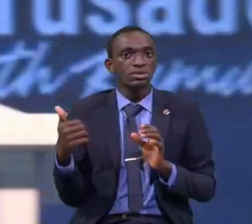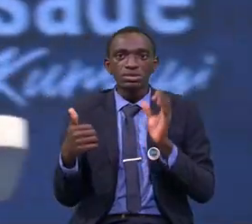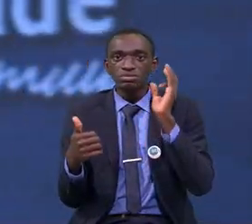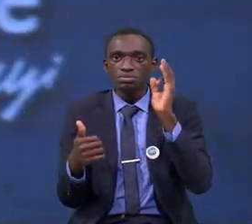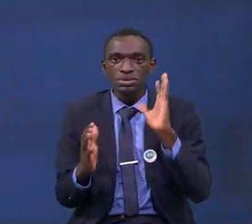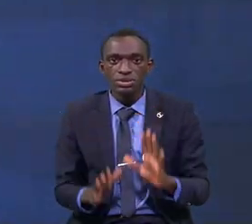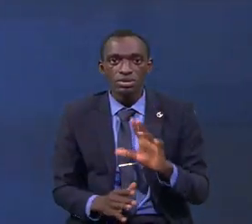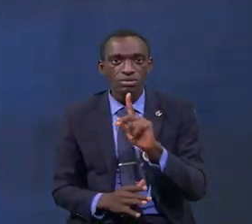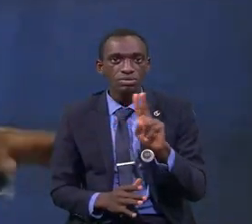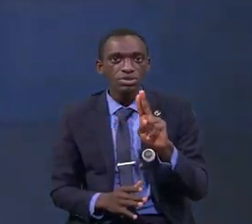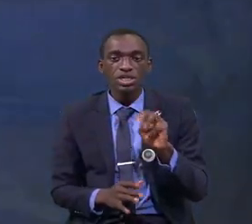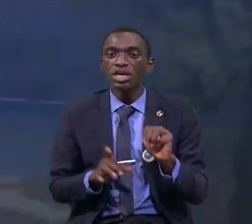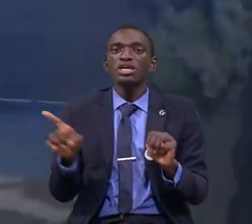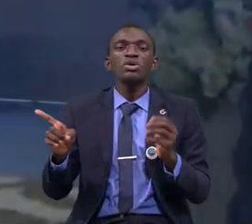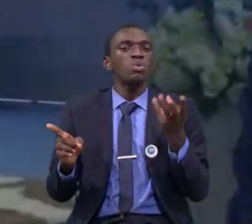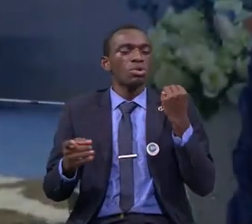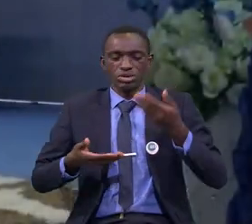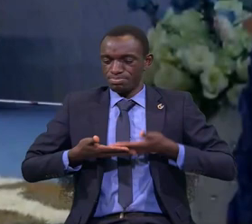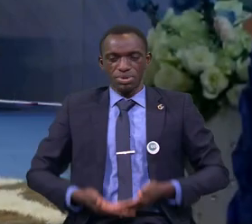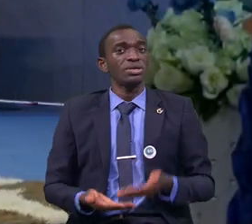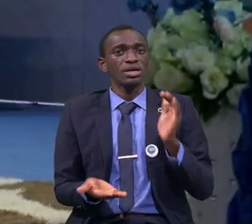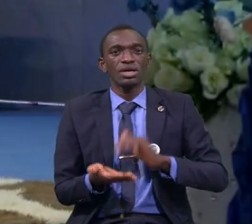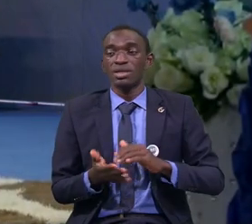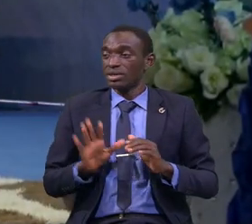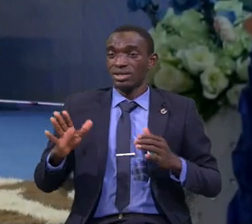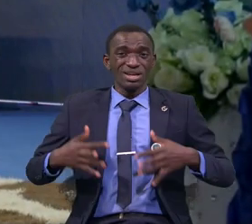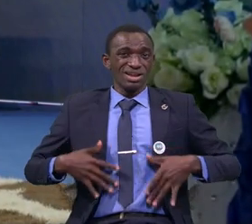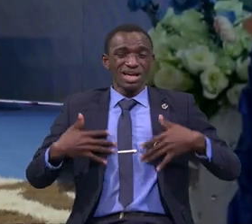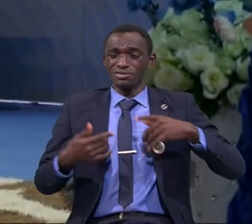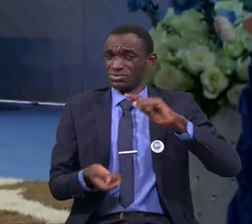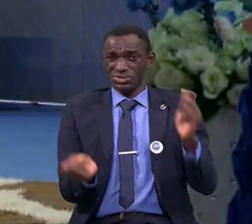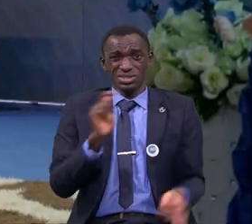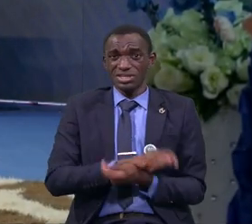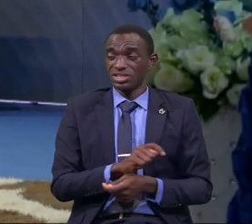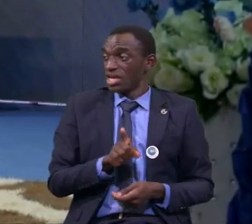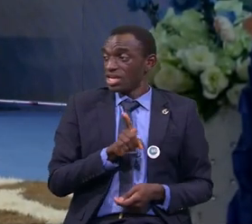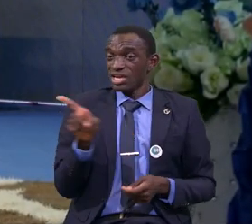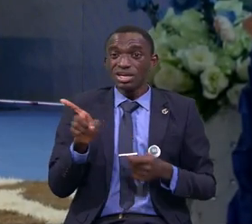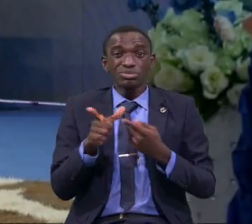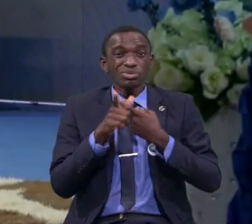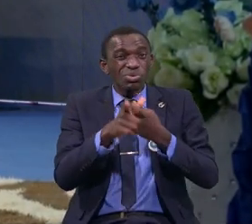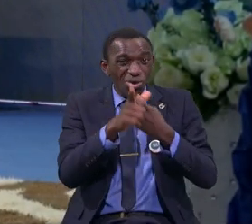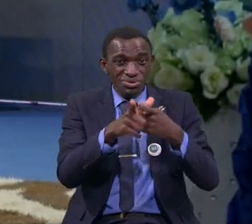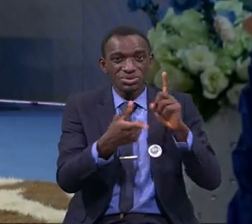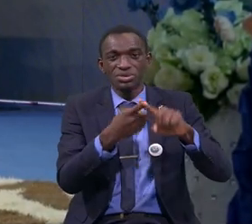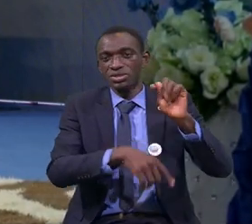again. My life was changed. I was the one running to the church.